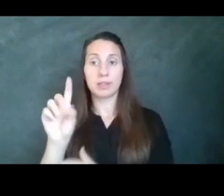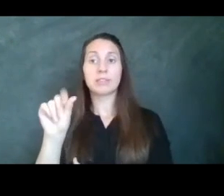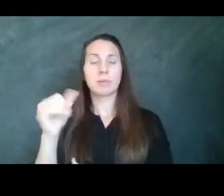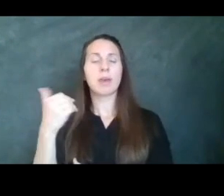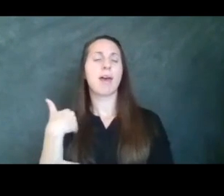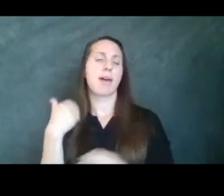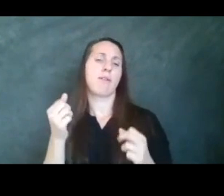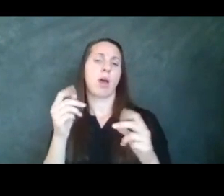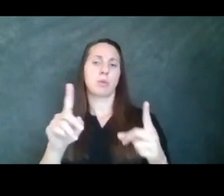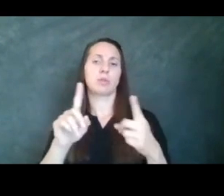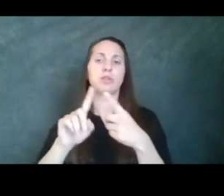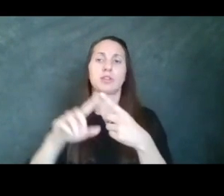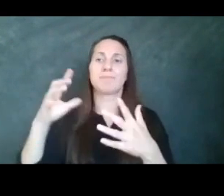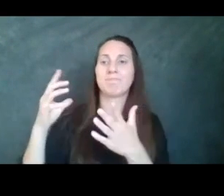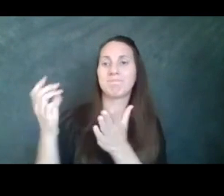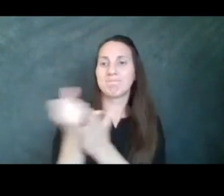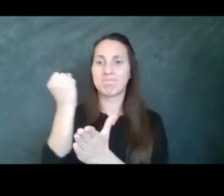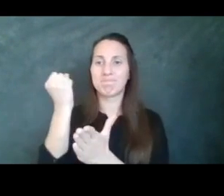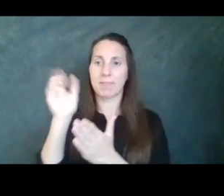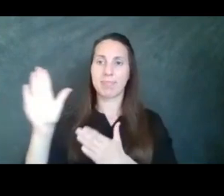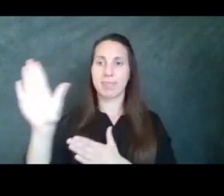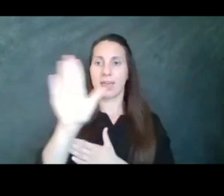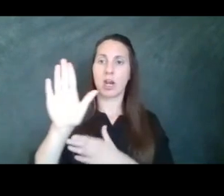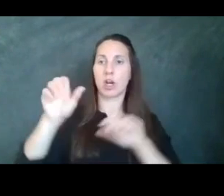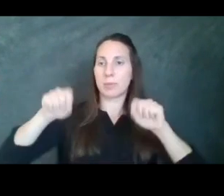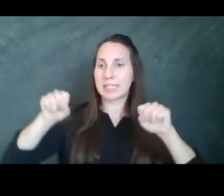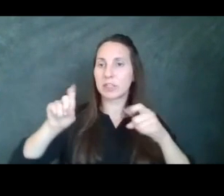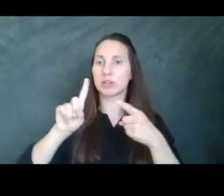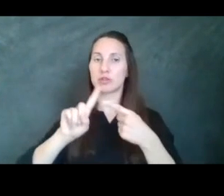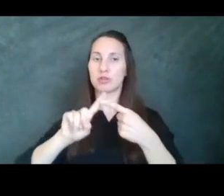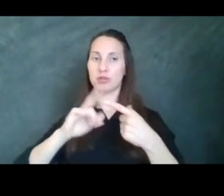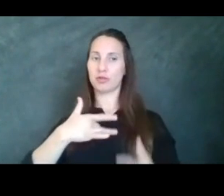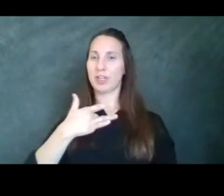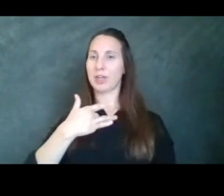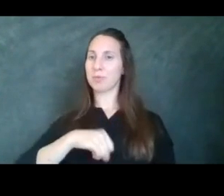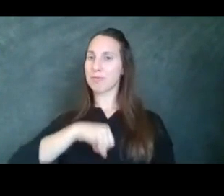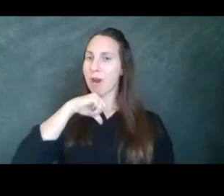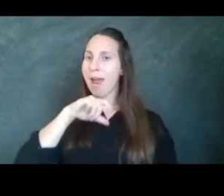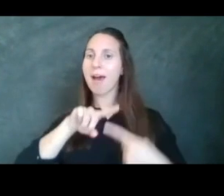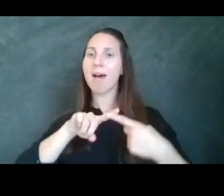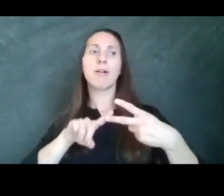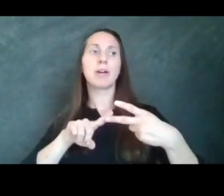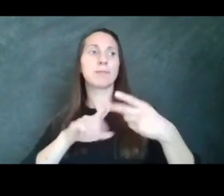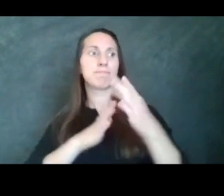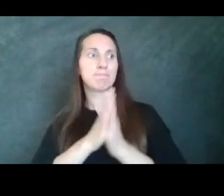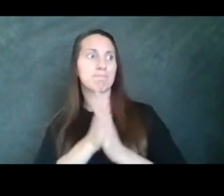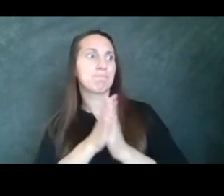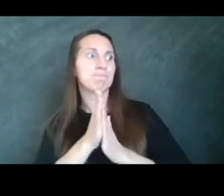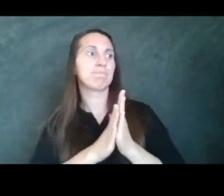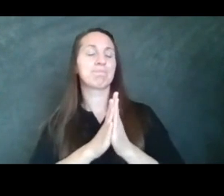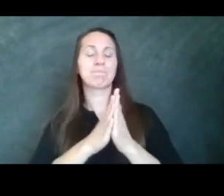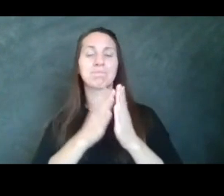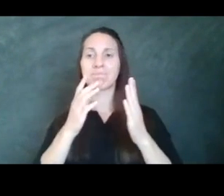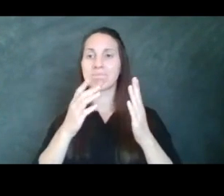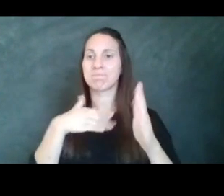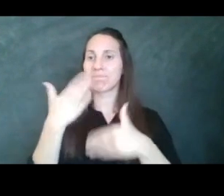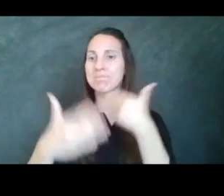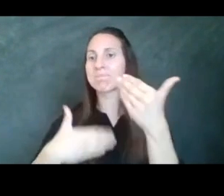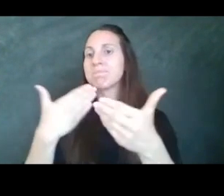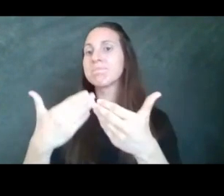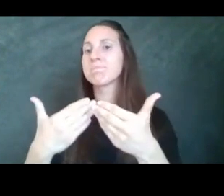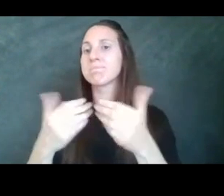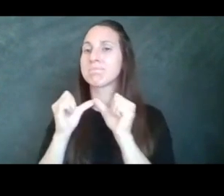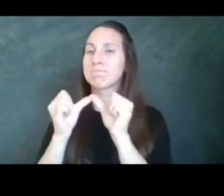maximize his or her potential to live proud, productive, and prosperous